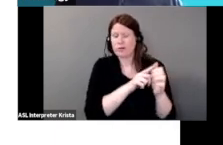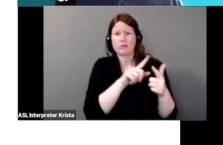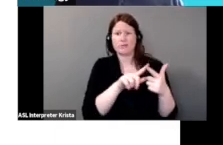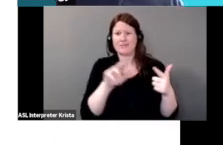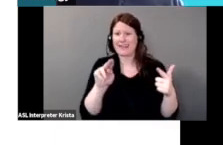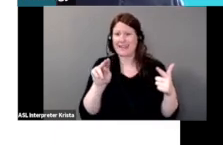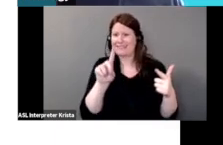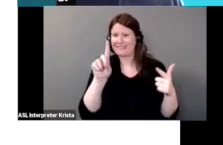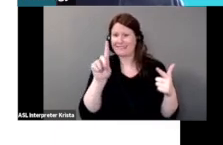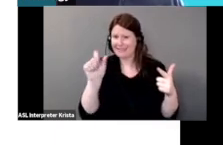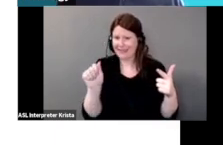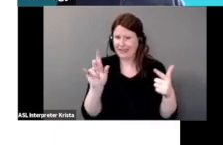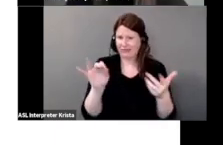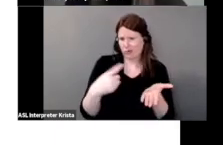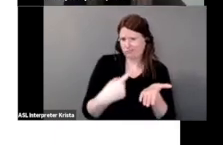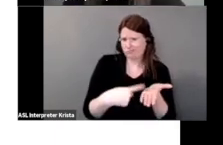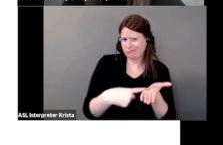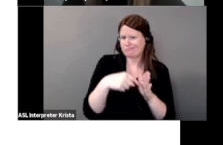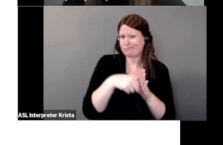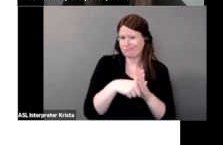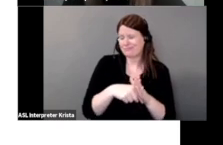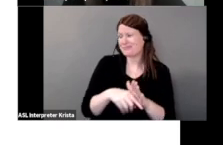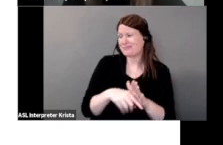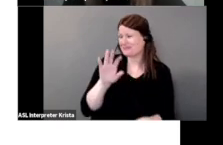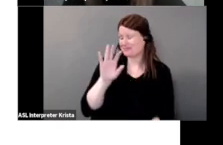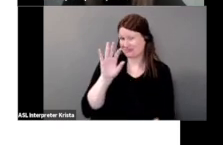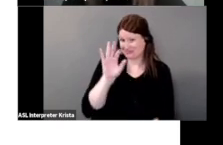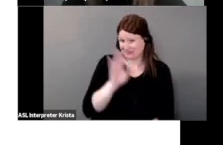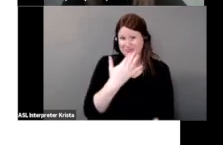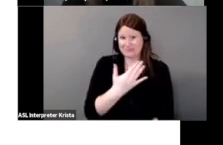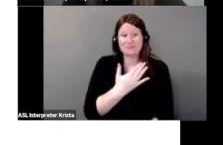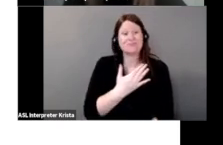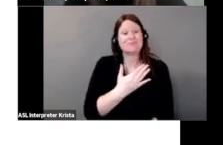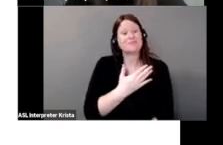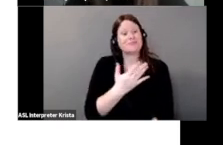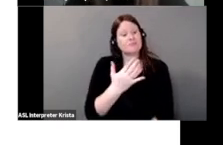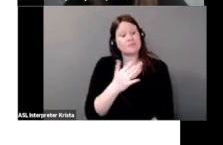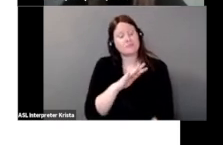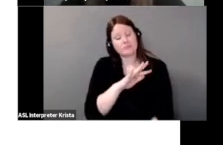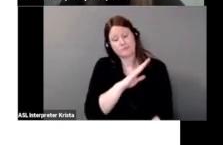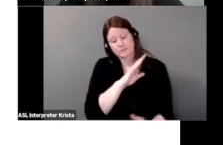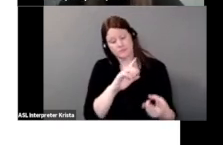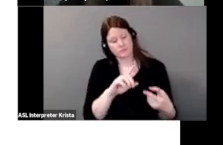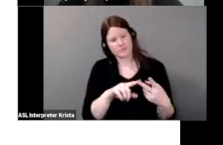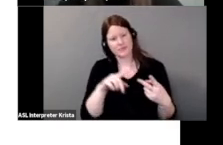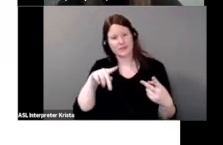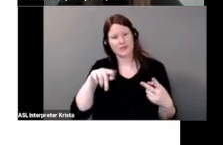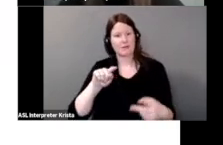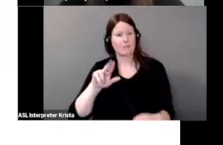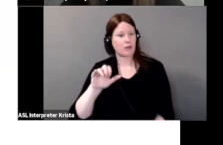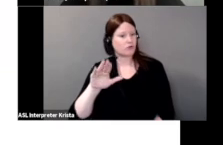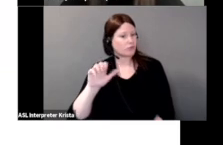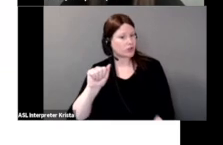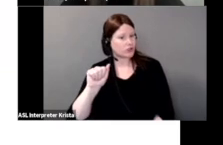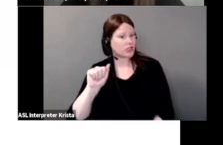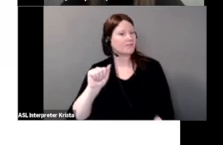property agreement. Awesome, thank you. Next question from Patricia. Question regarding the use of typefaces